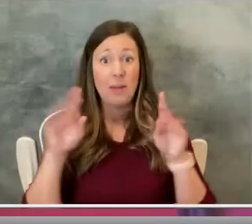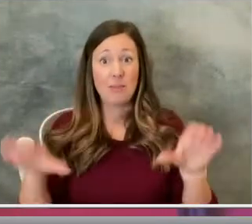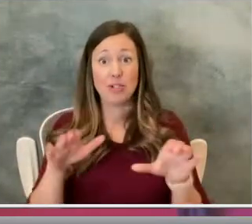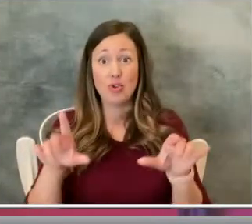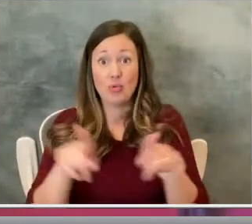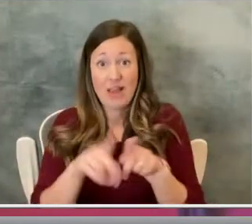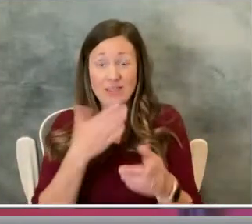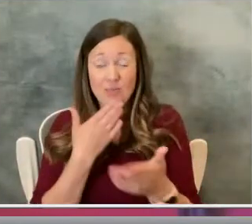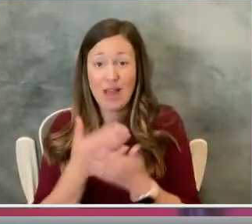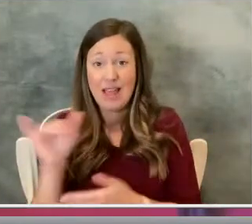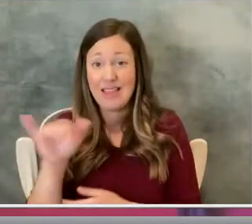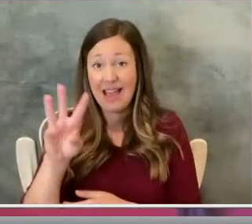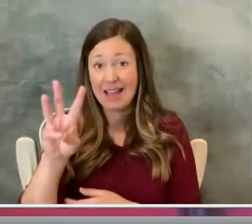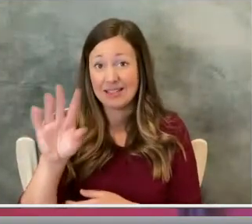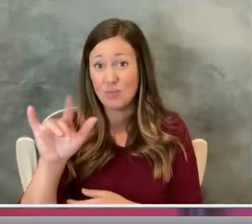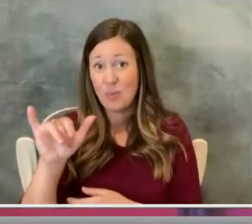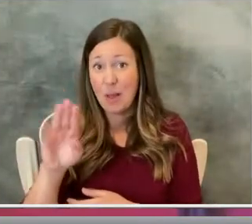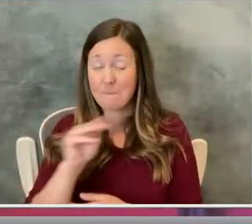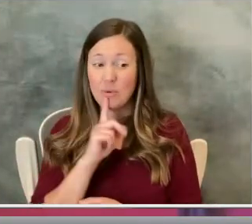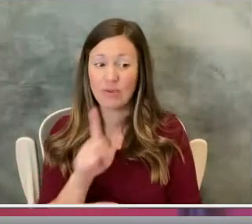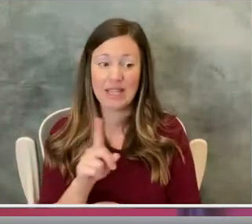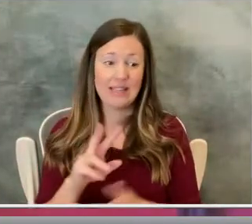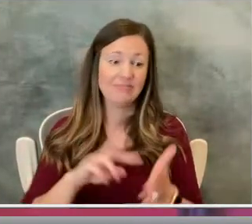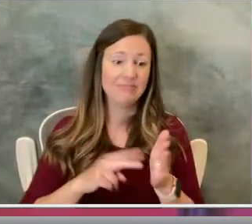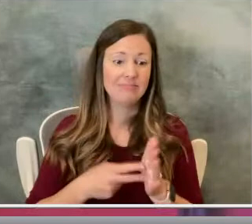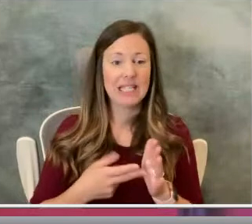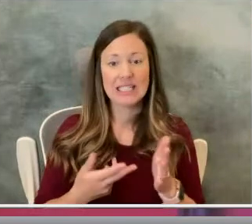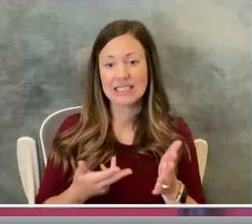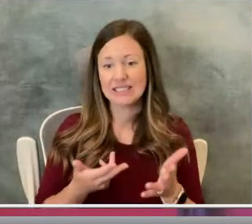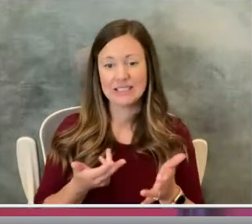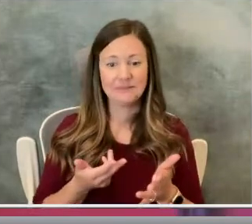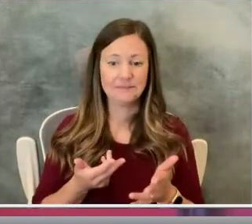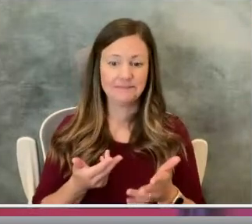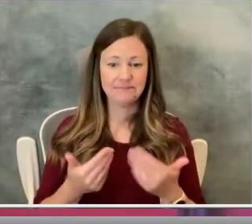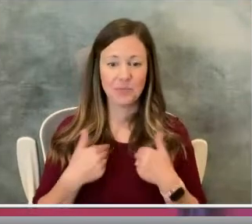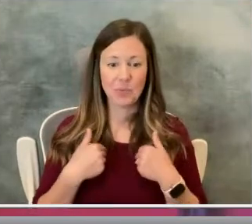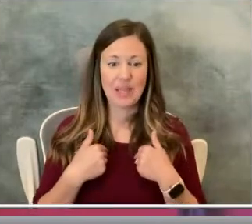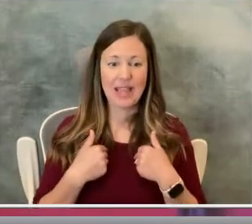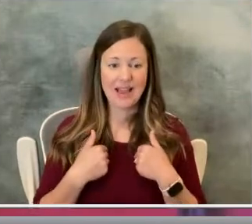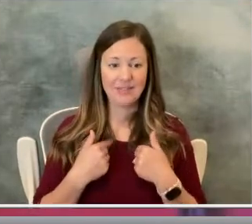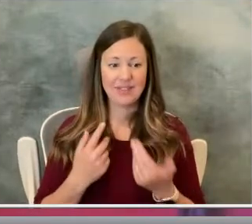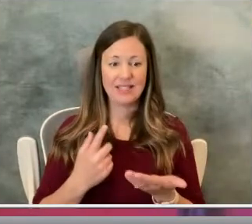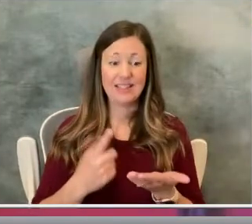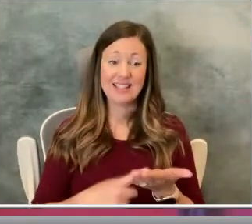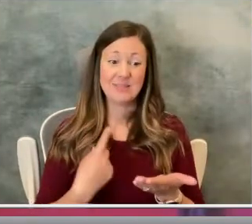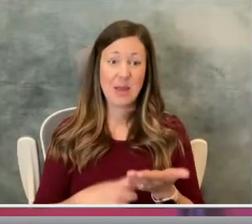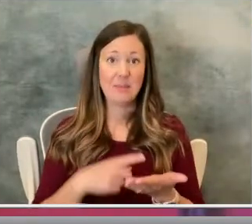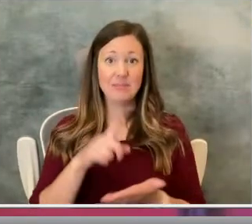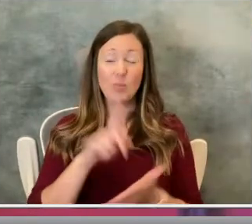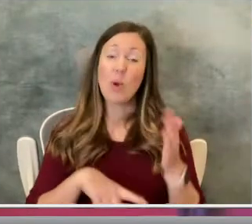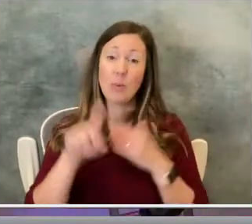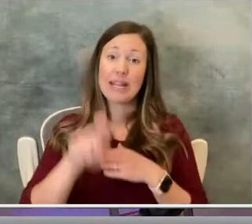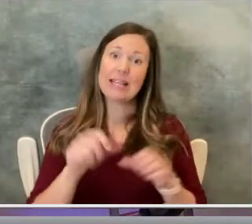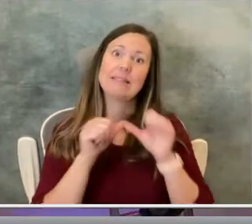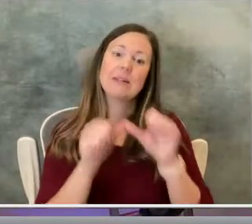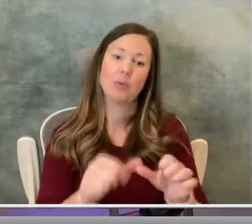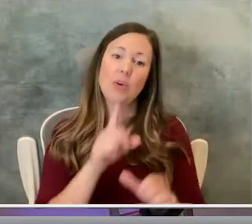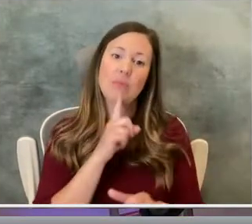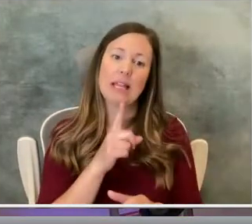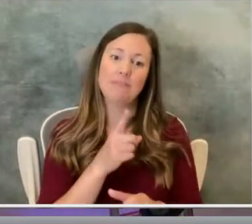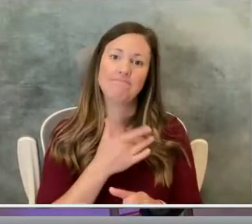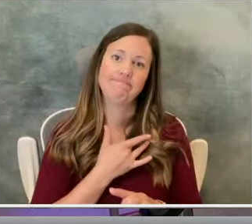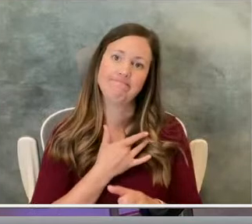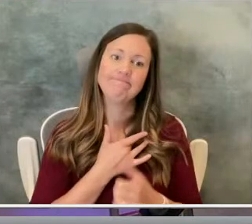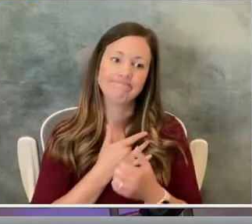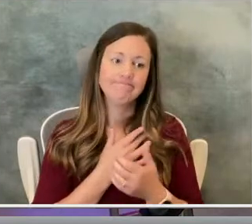us sort of sometimes what we need to keep going, and that's very valuable to us, and we appreciate it. Oh, that's really sweet. Well, we